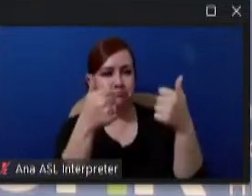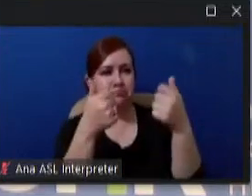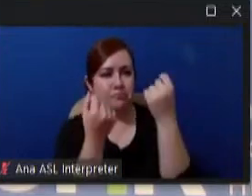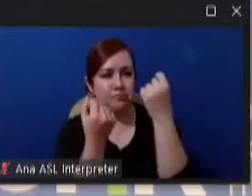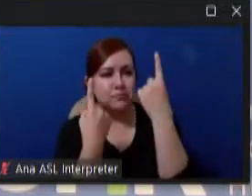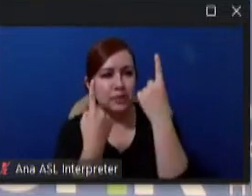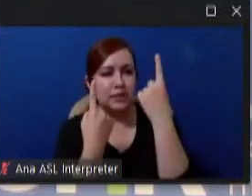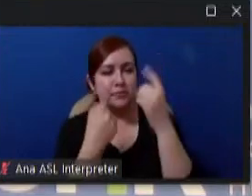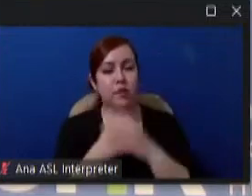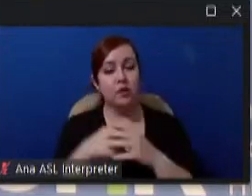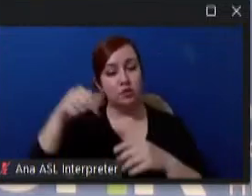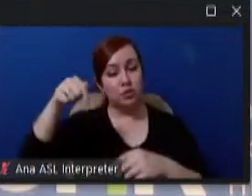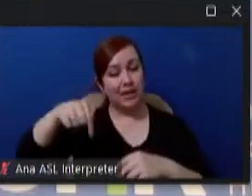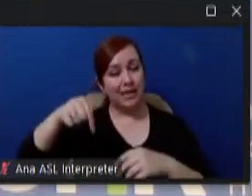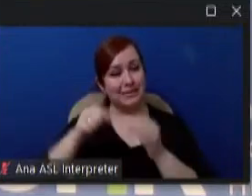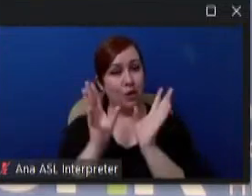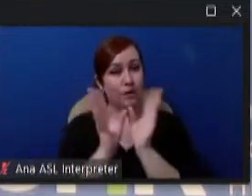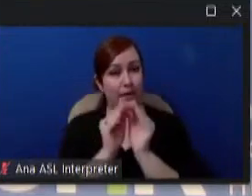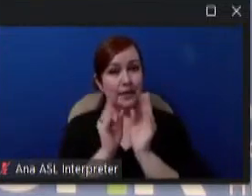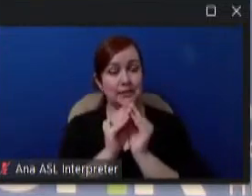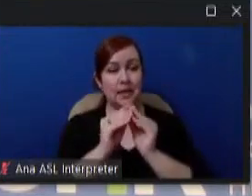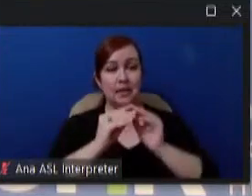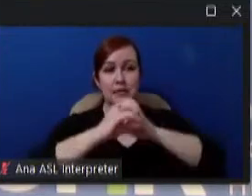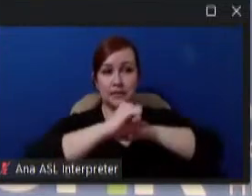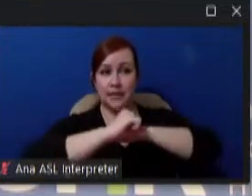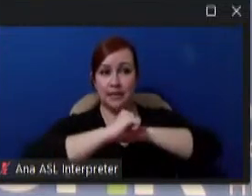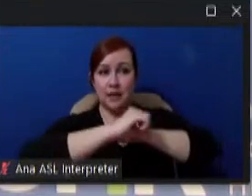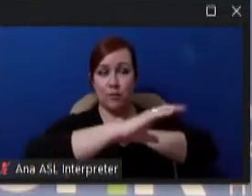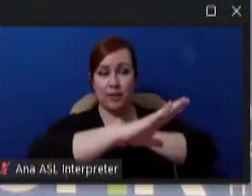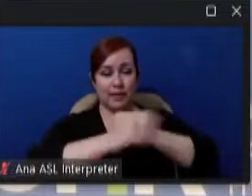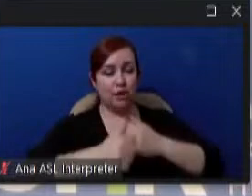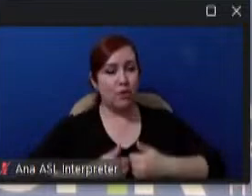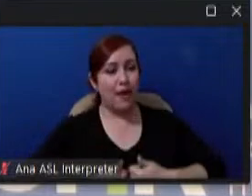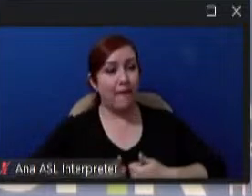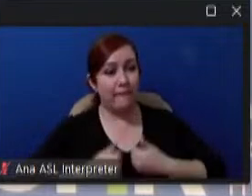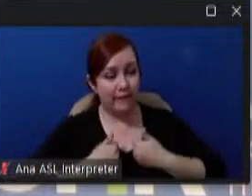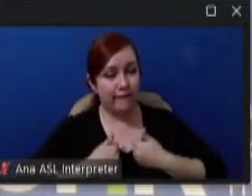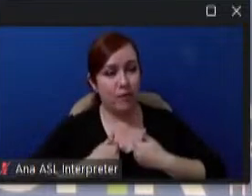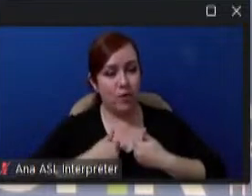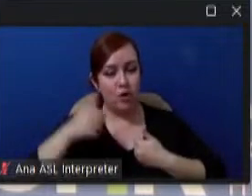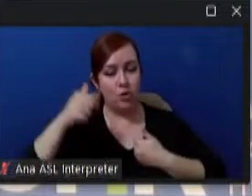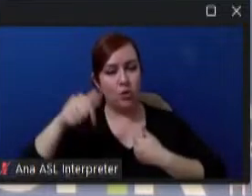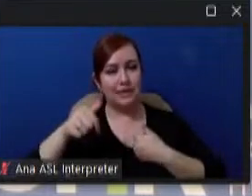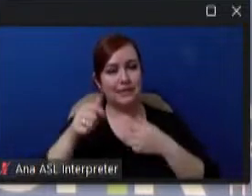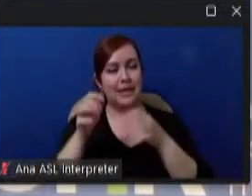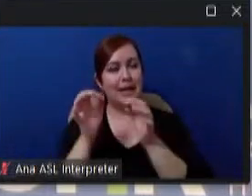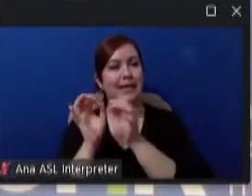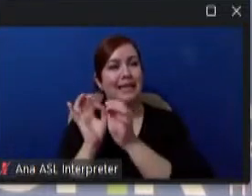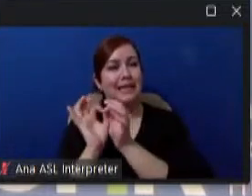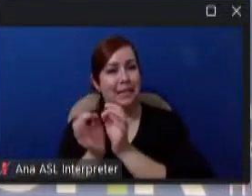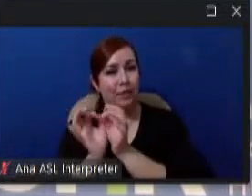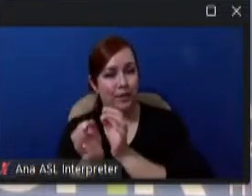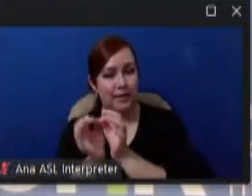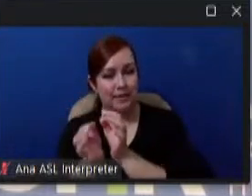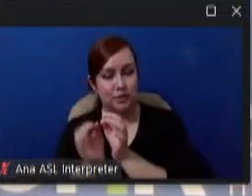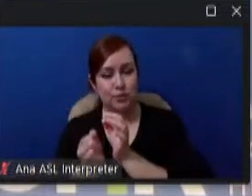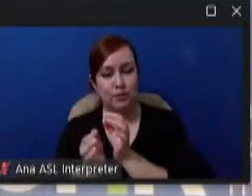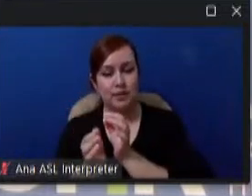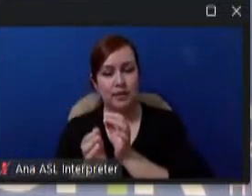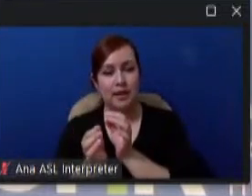who's speaking at any given time. This hearing is being broadcast live